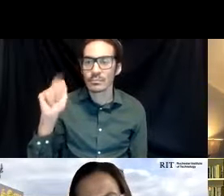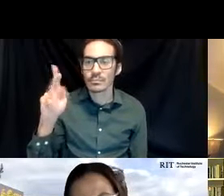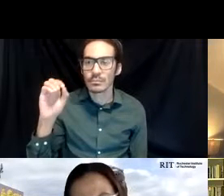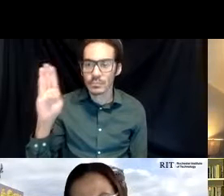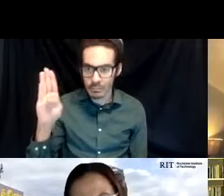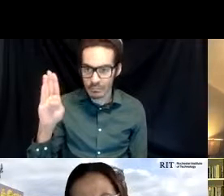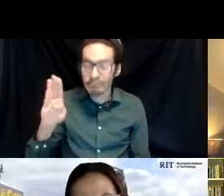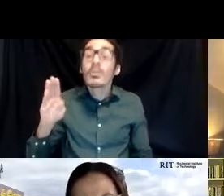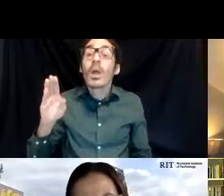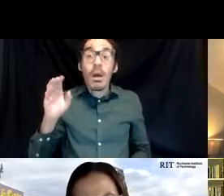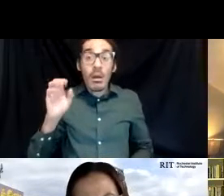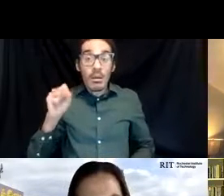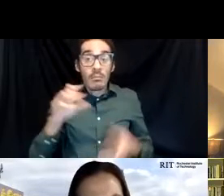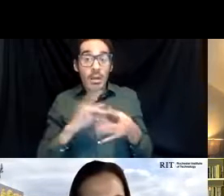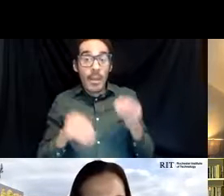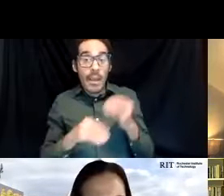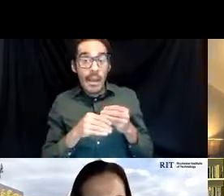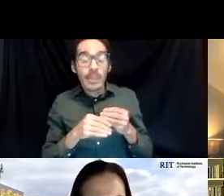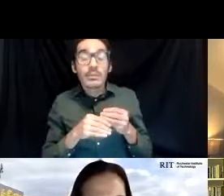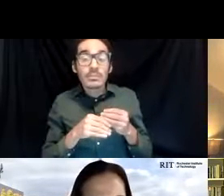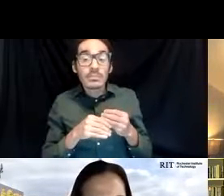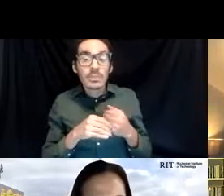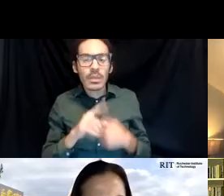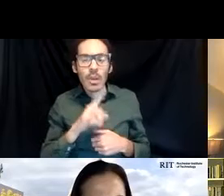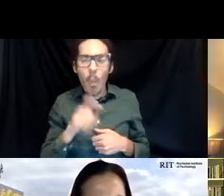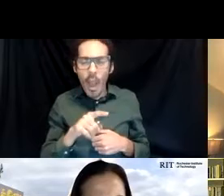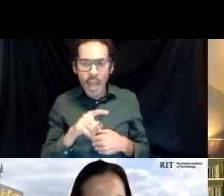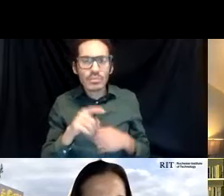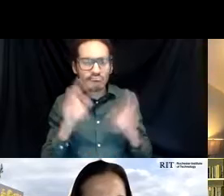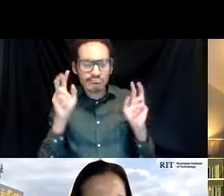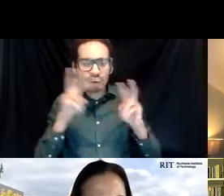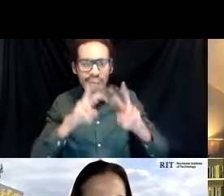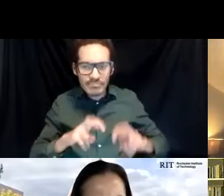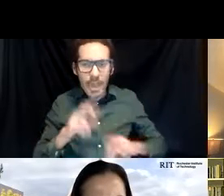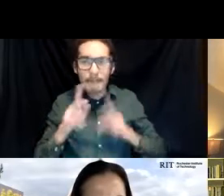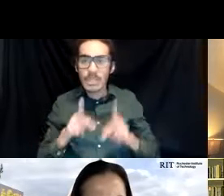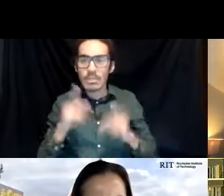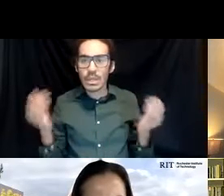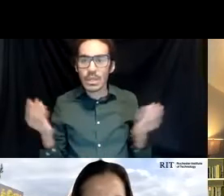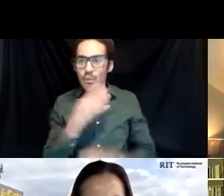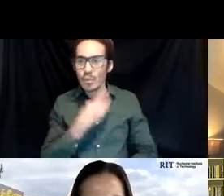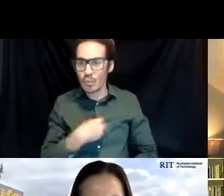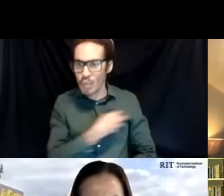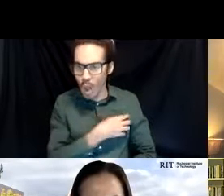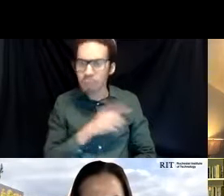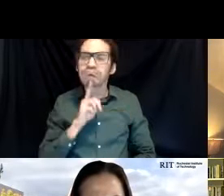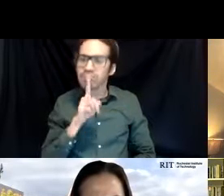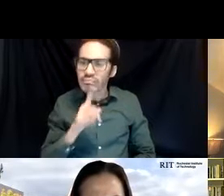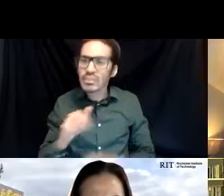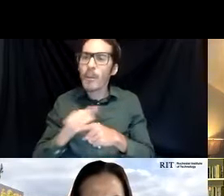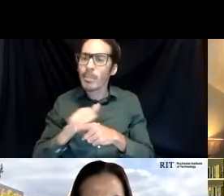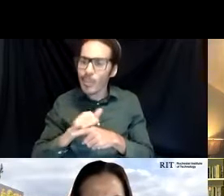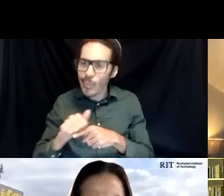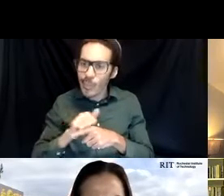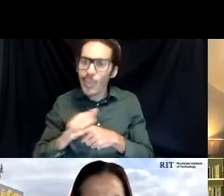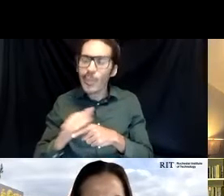that generally looking at the question, that I think people in Croatia are pretty disciplined when it comes to wearing masks and keeping